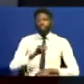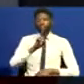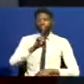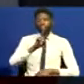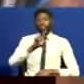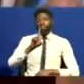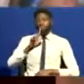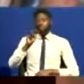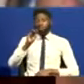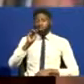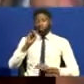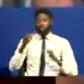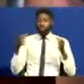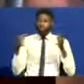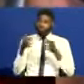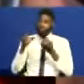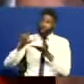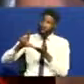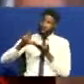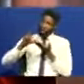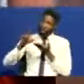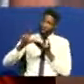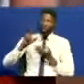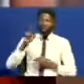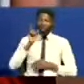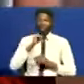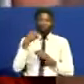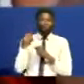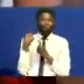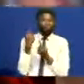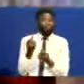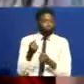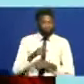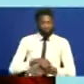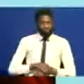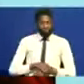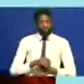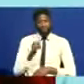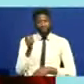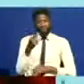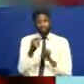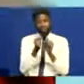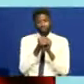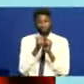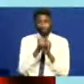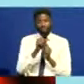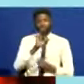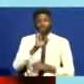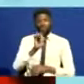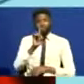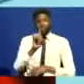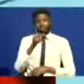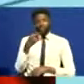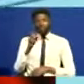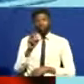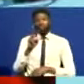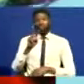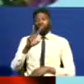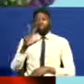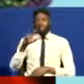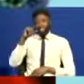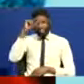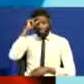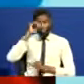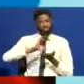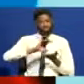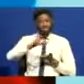repeat ones, have accessed the loan facility. As of October 31st, 2023, the government had